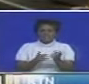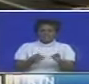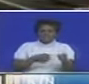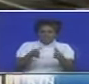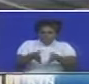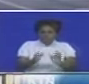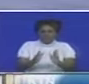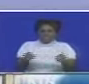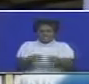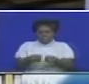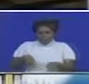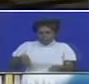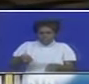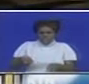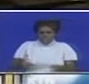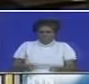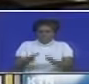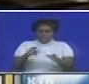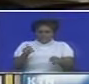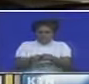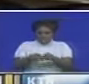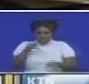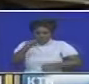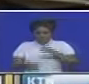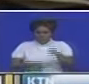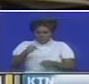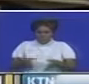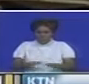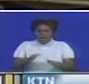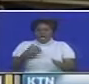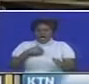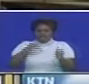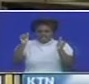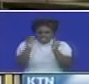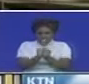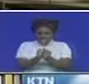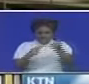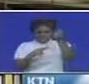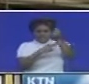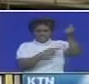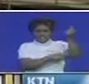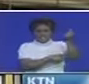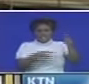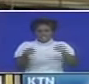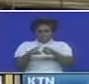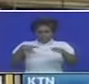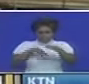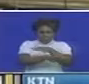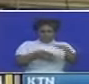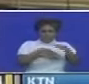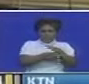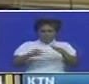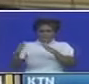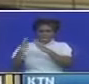side, footpaths and a cycle lane. There will be 10 pedestrian footbridges. Access roads into Tena,